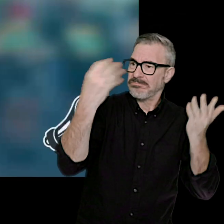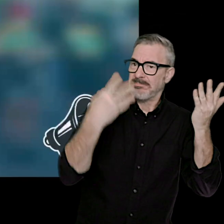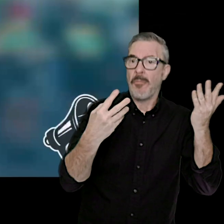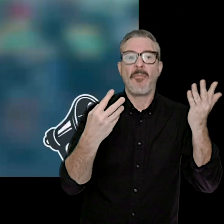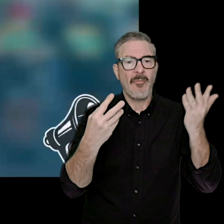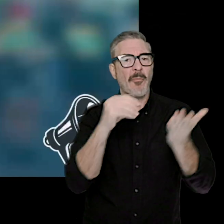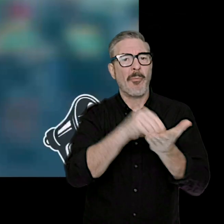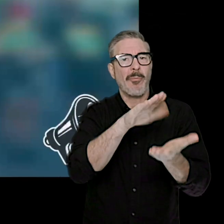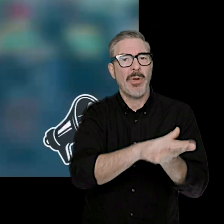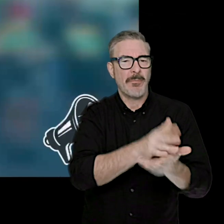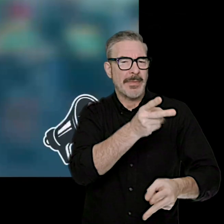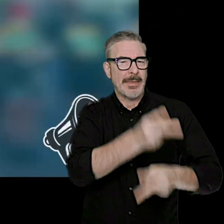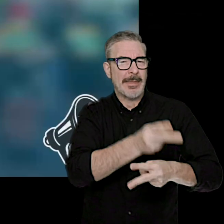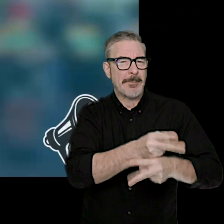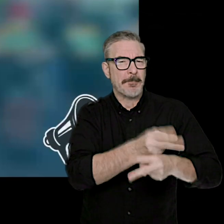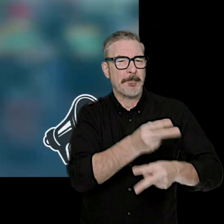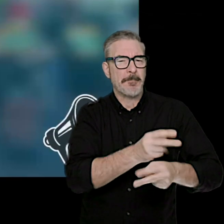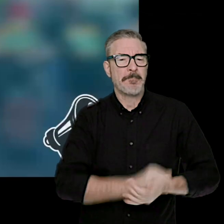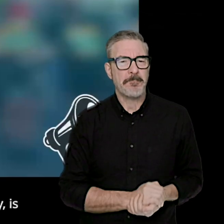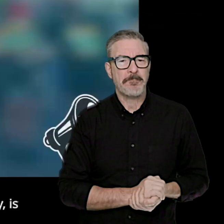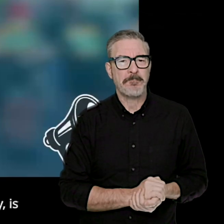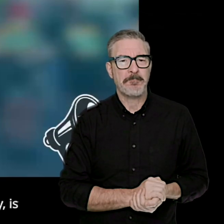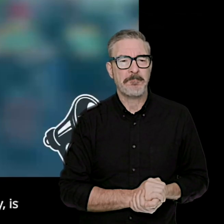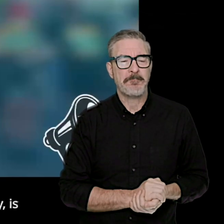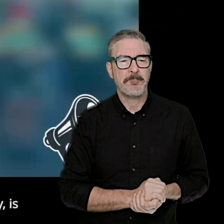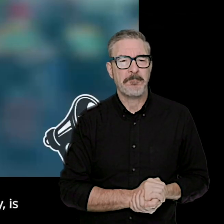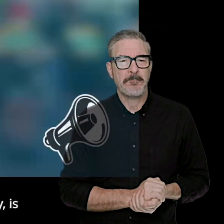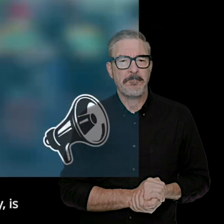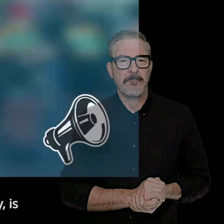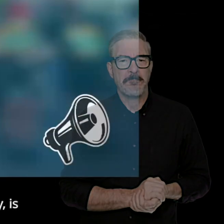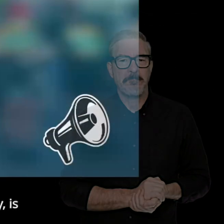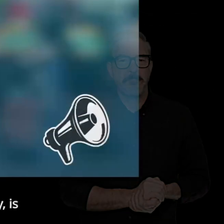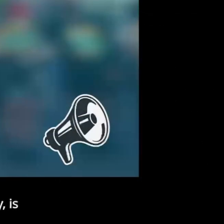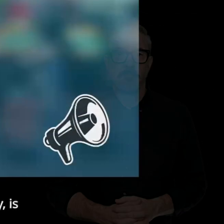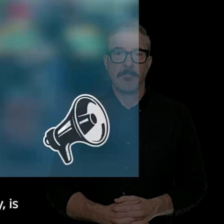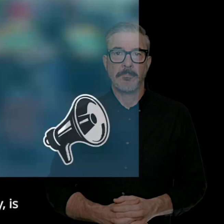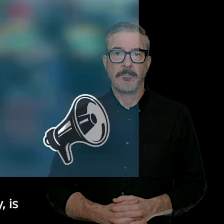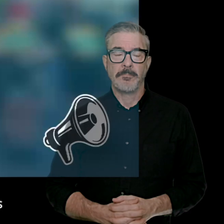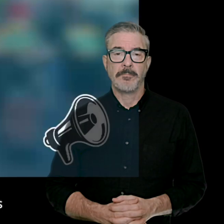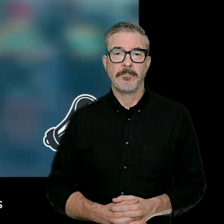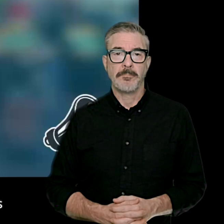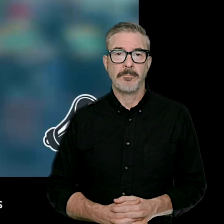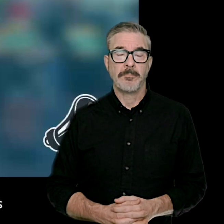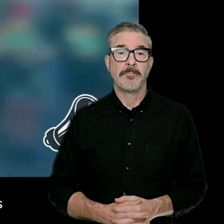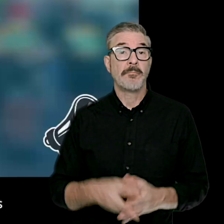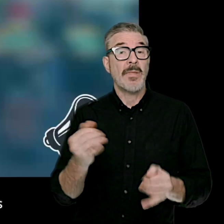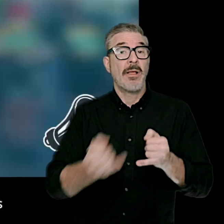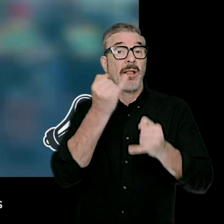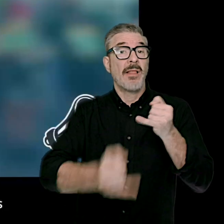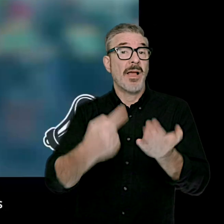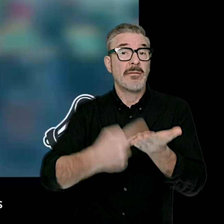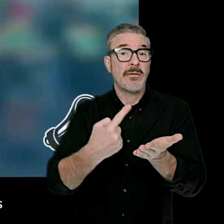And the last avenue that we'll be going through all the Know Your Rights today is we'll be touching